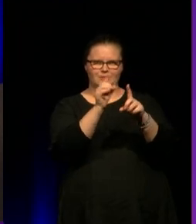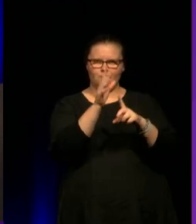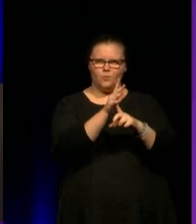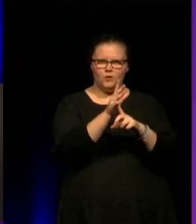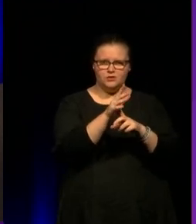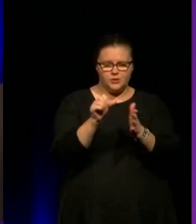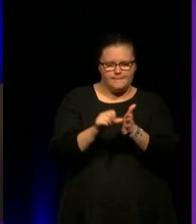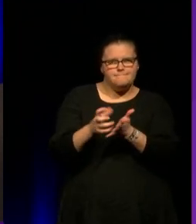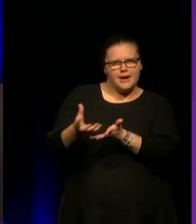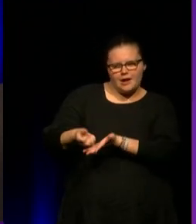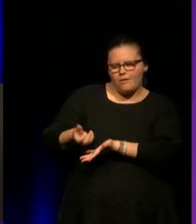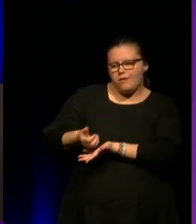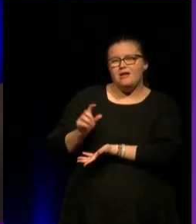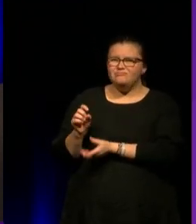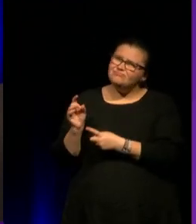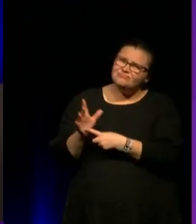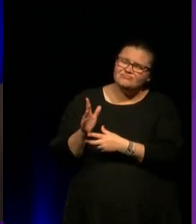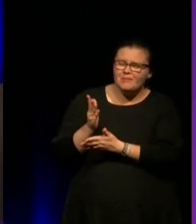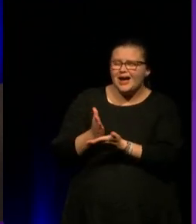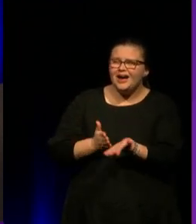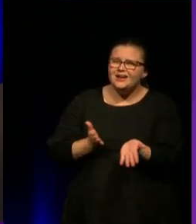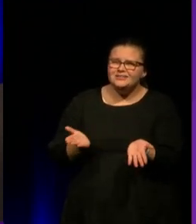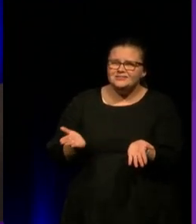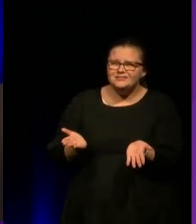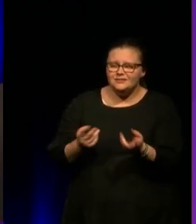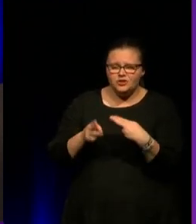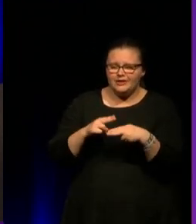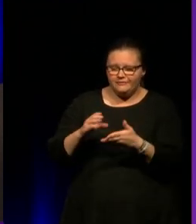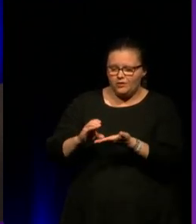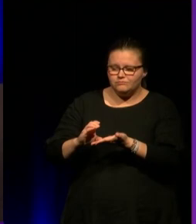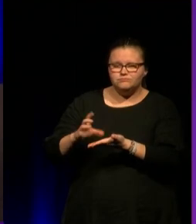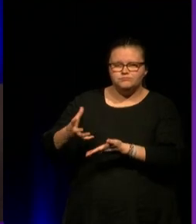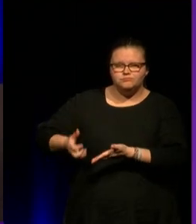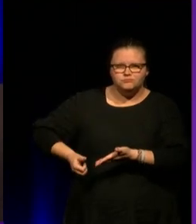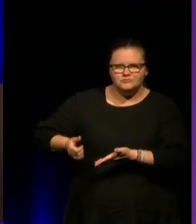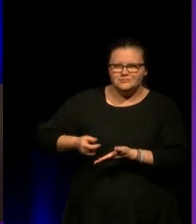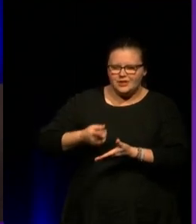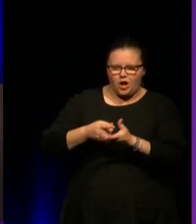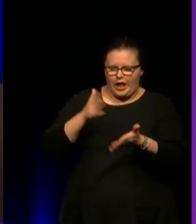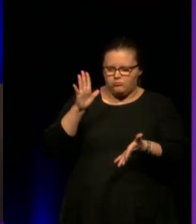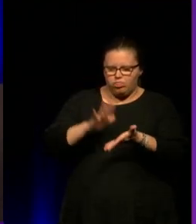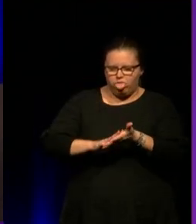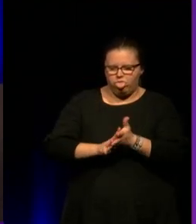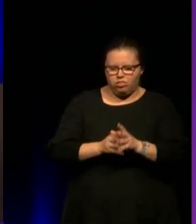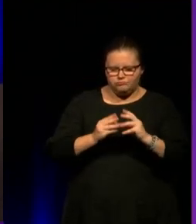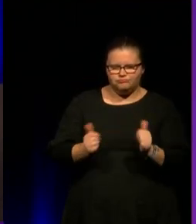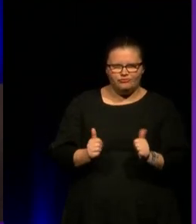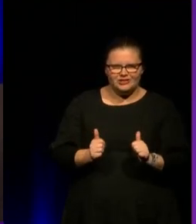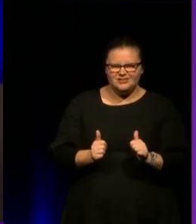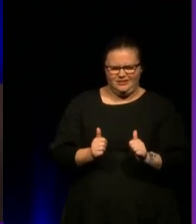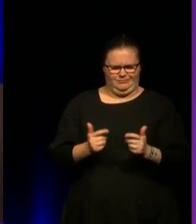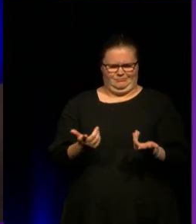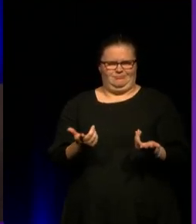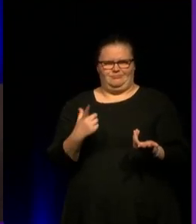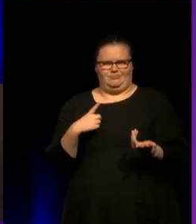is part of it. We have to make money because if we don't do that, we're a temporary entity and that's not the point. Yeah. But